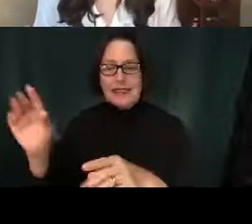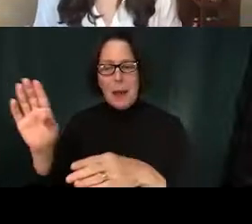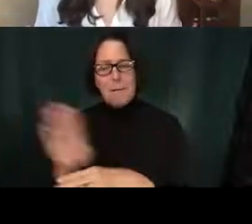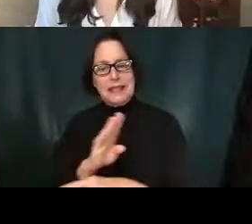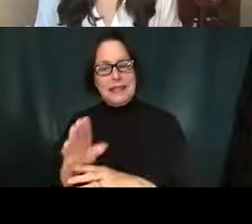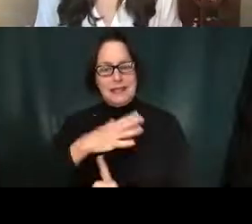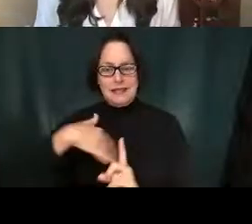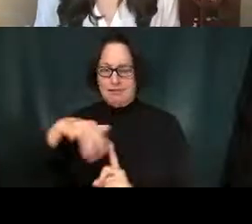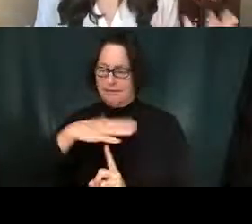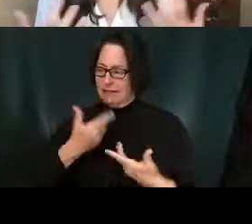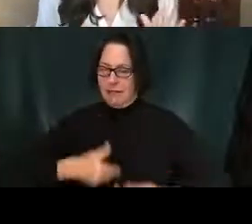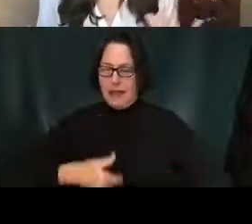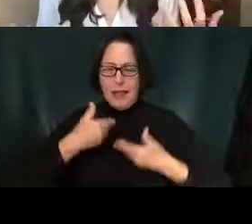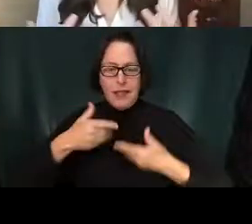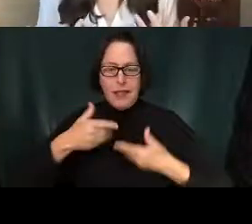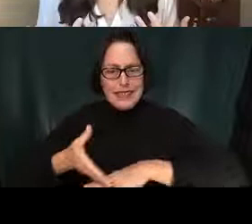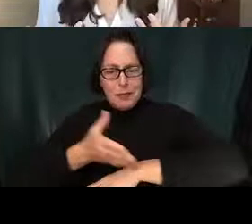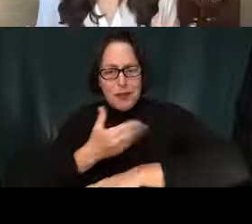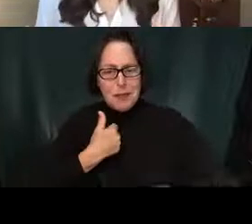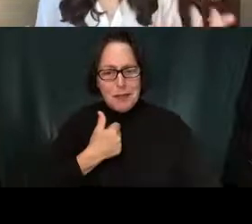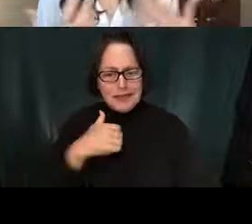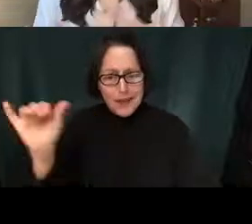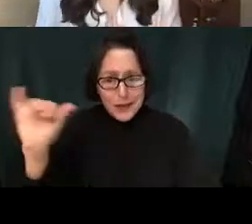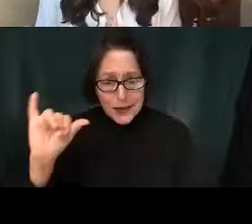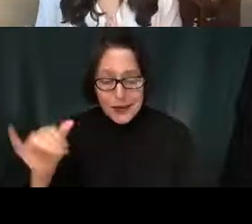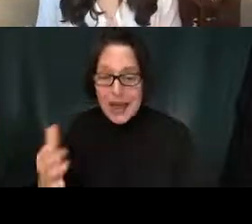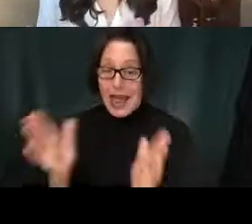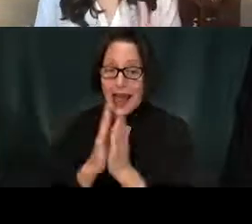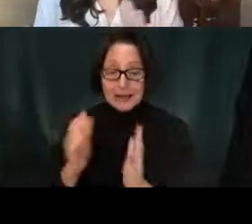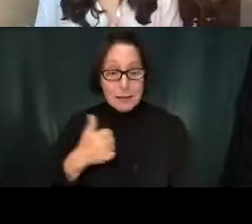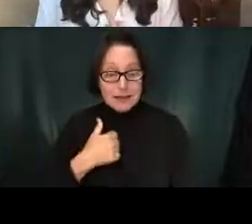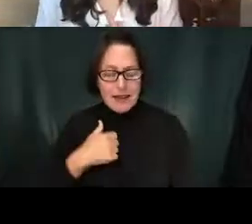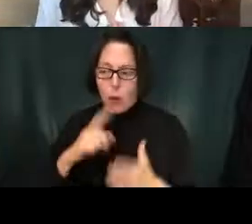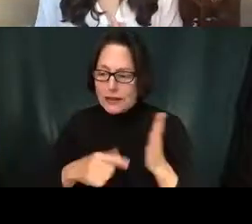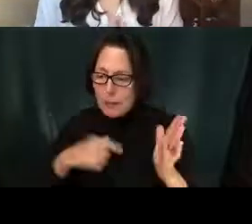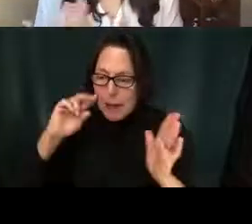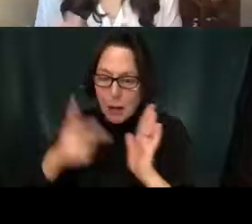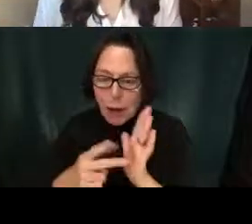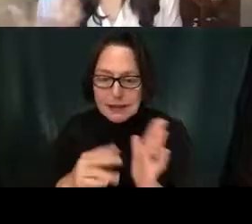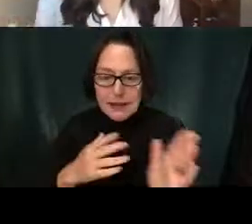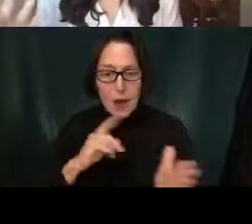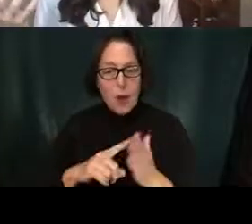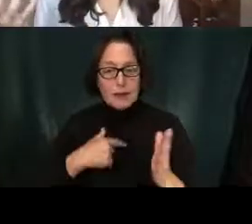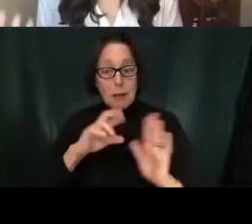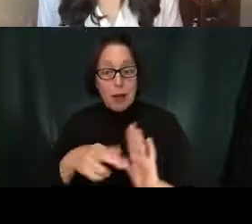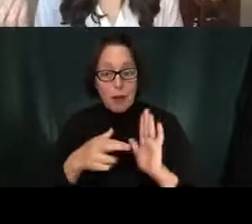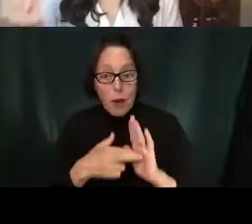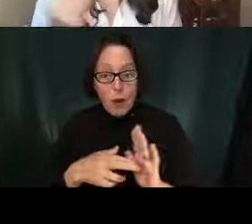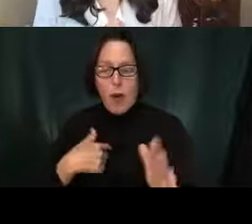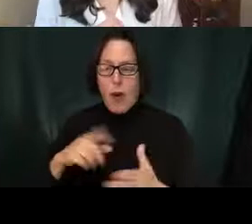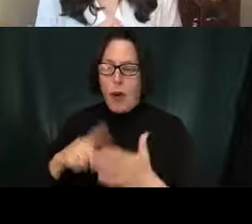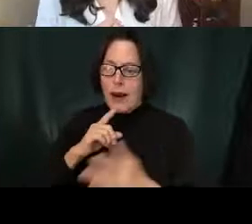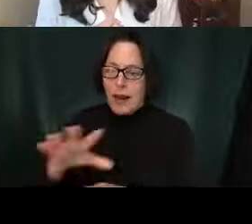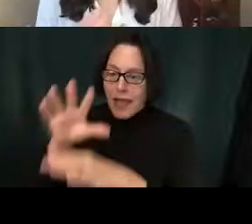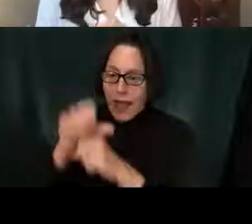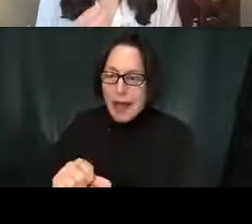require improvement. So asking ourselves, what is our purpose? What is our role? What are the habits that are aligned